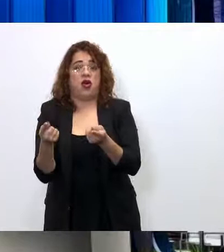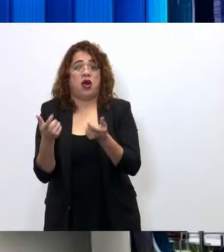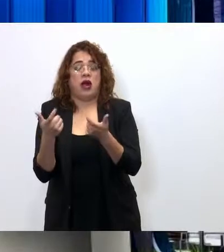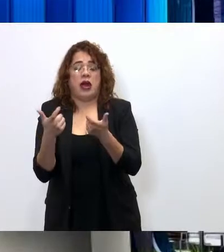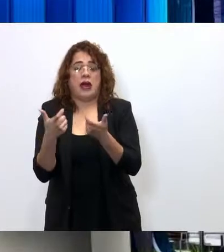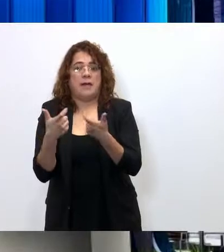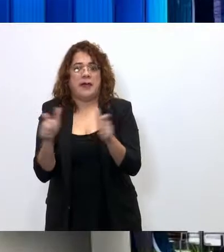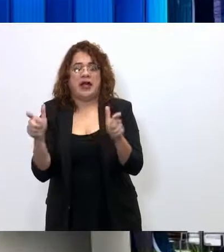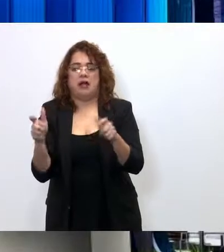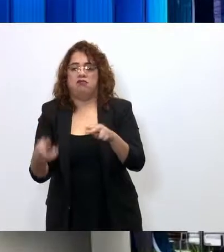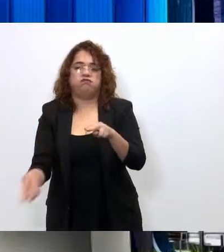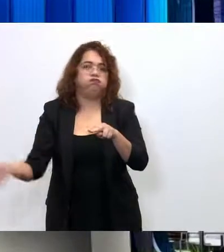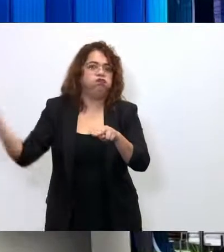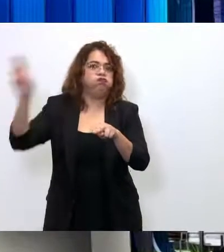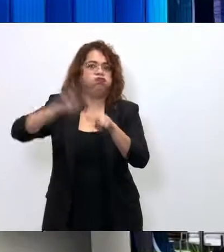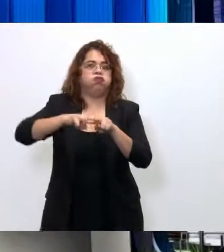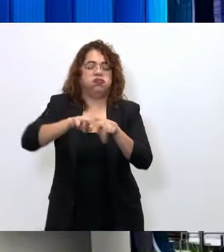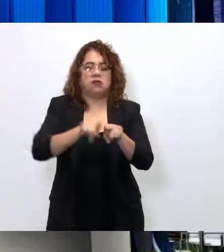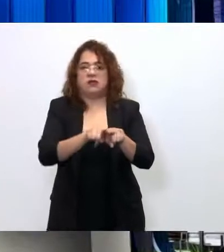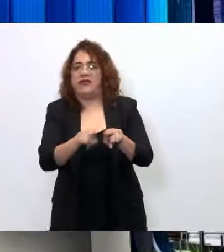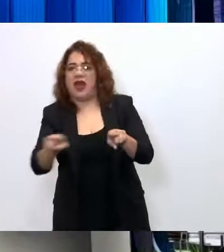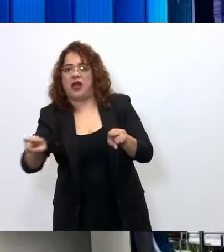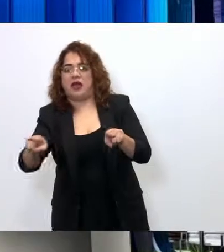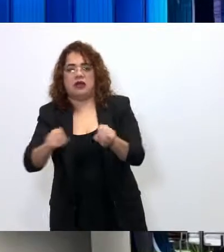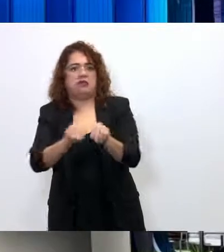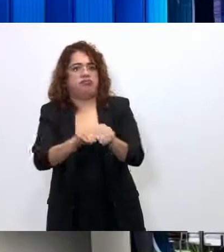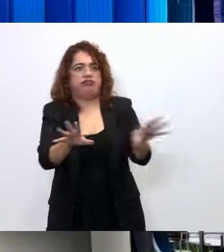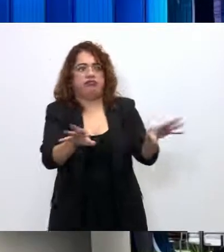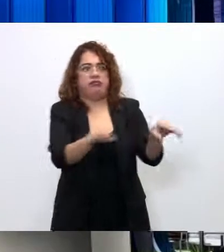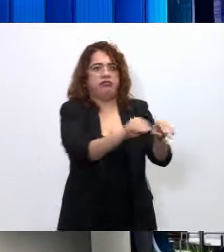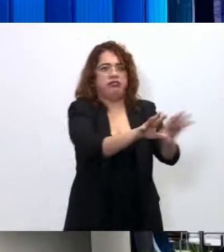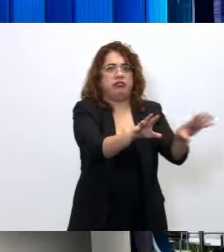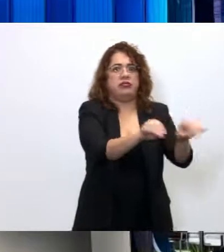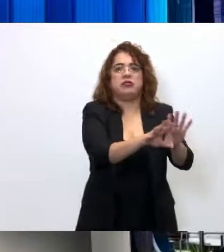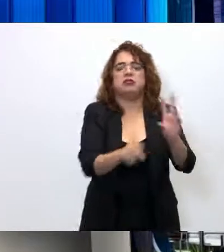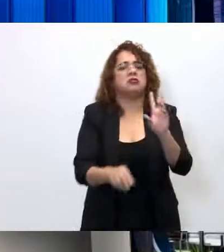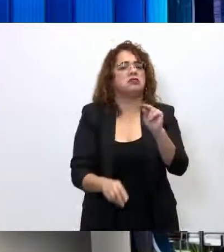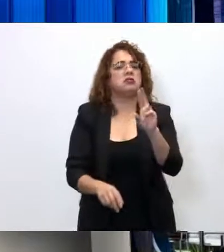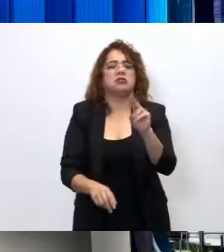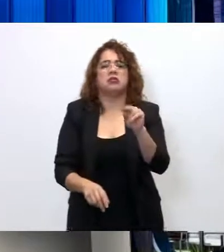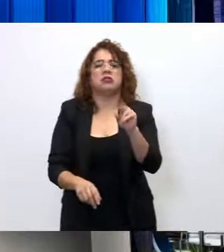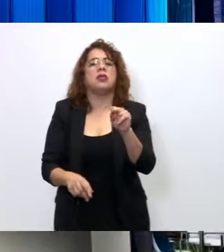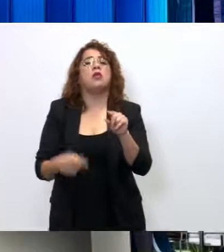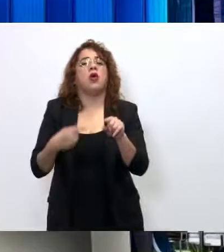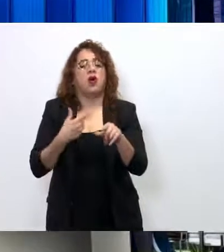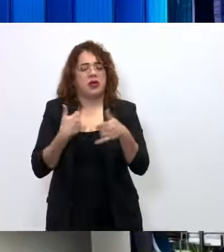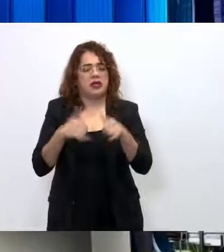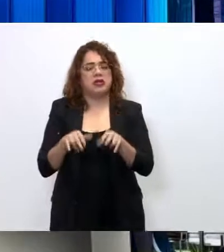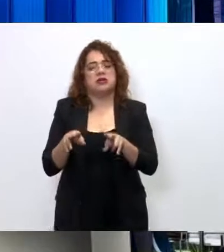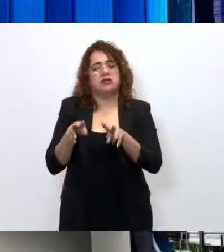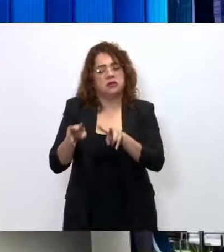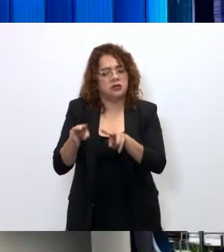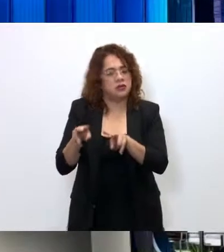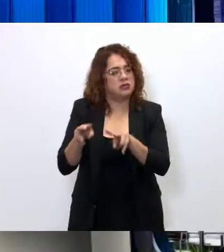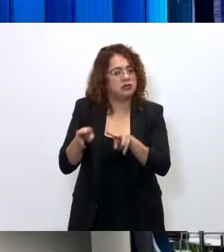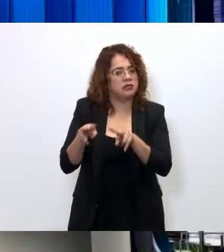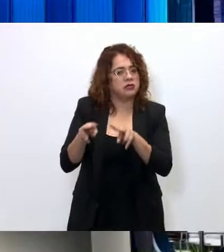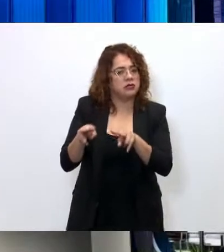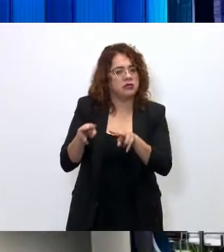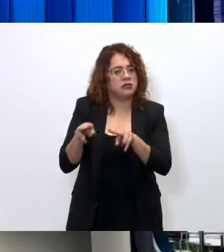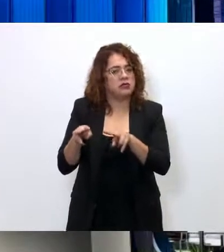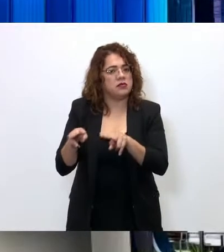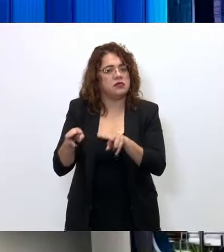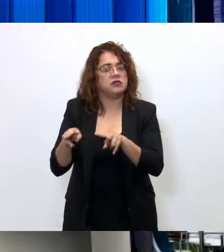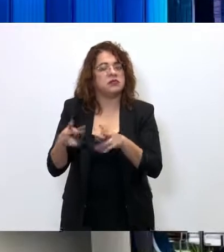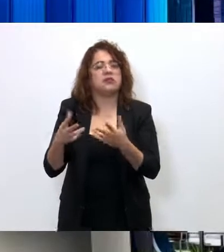wide-scale increase or wide-scale spread of these variants, but we are focusing very closely and really working. It just means that we have